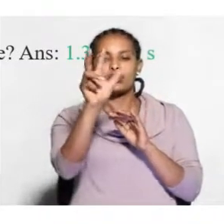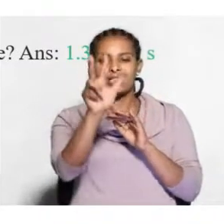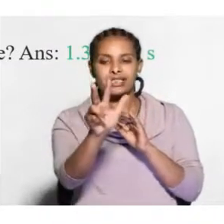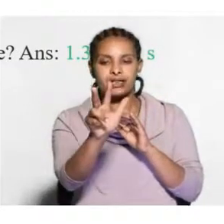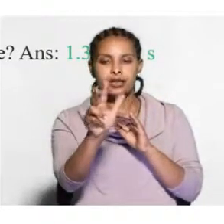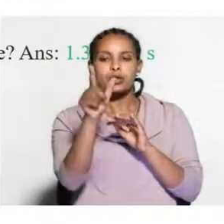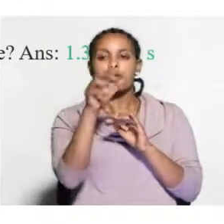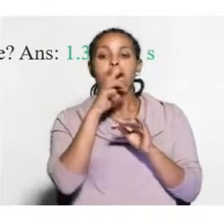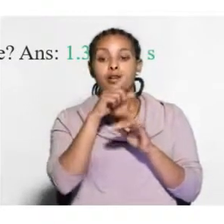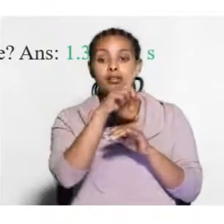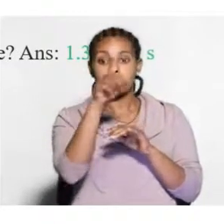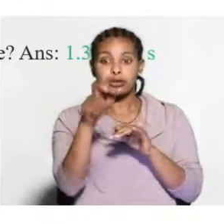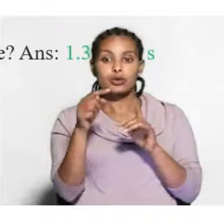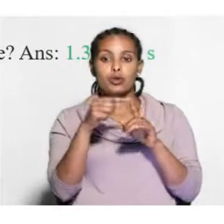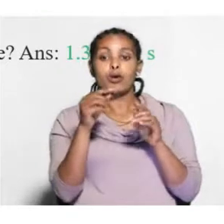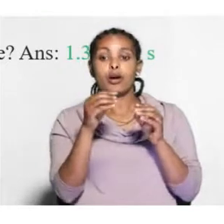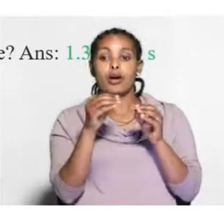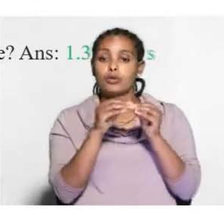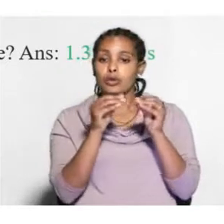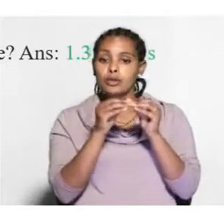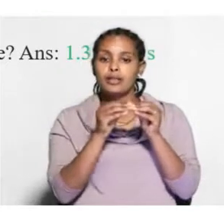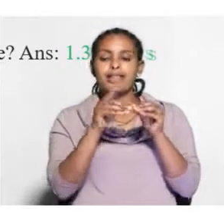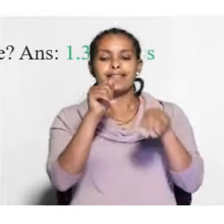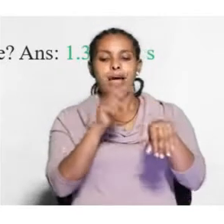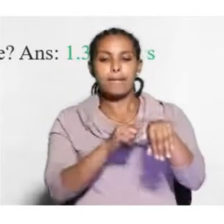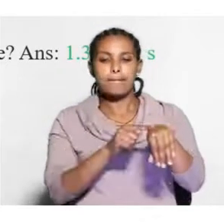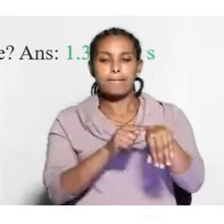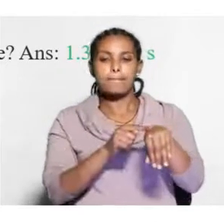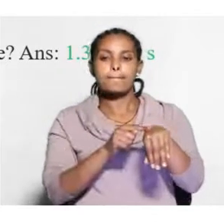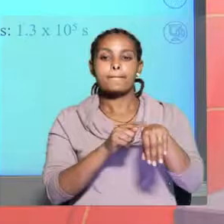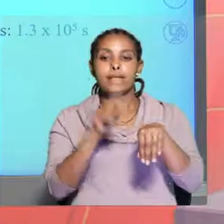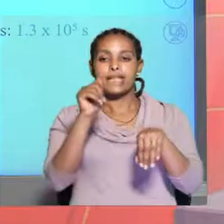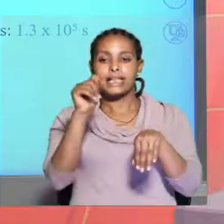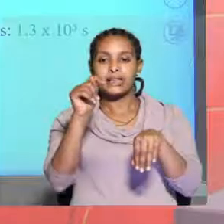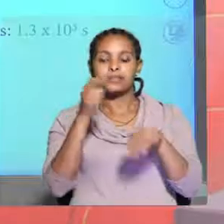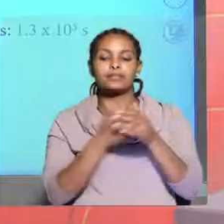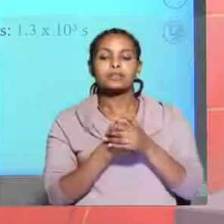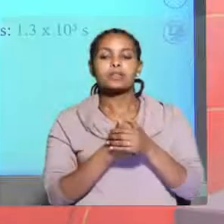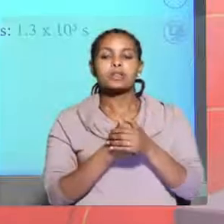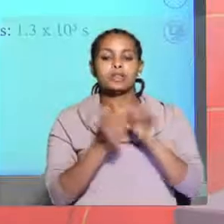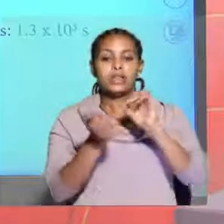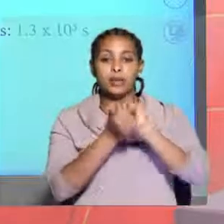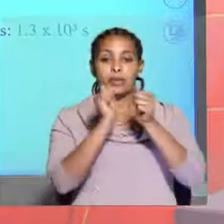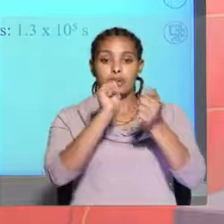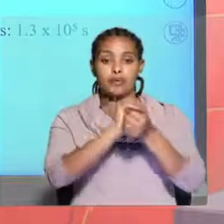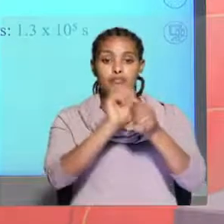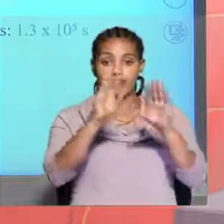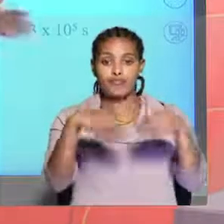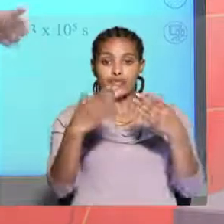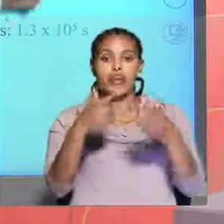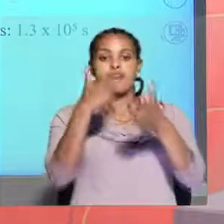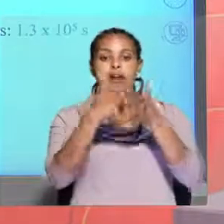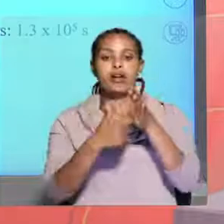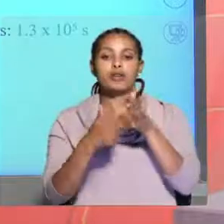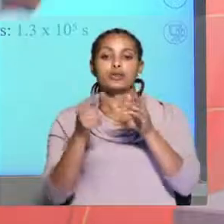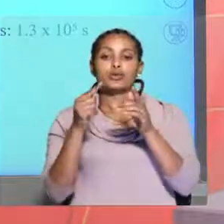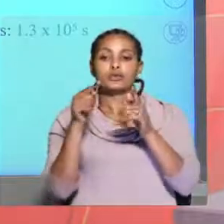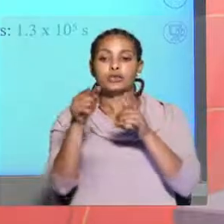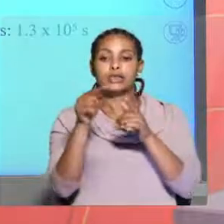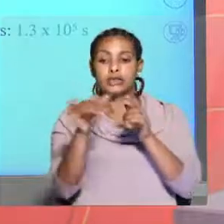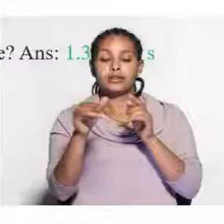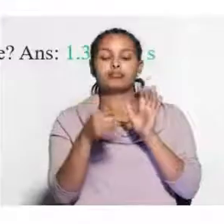2.303. You are asked to calculate time t. Substituting the given value into